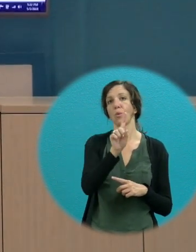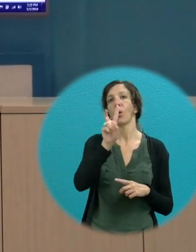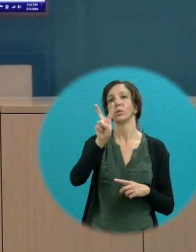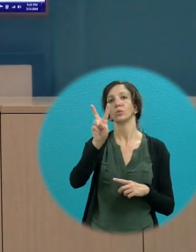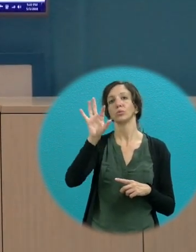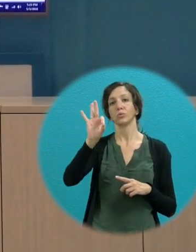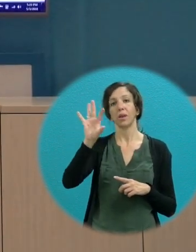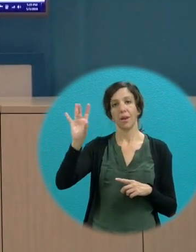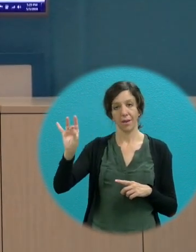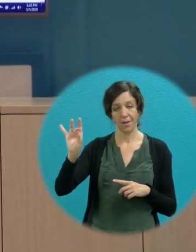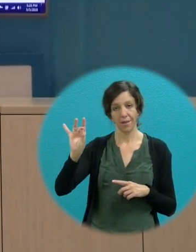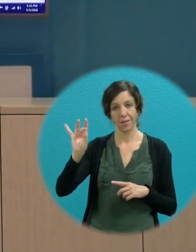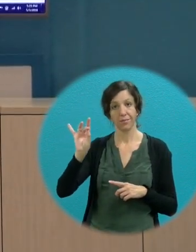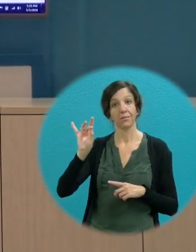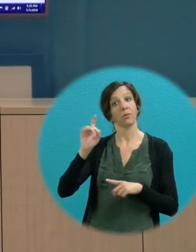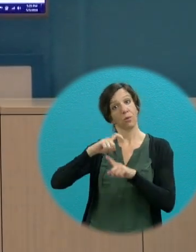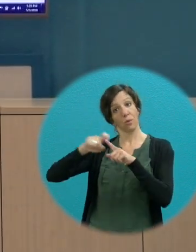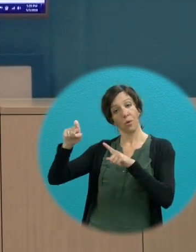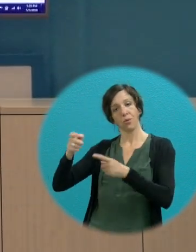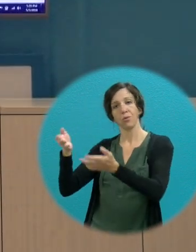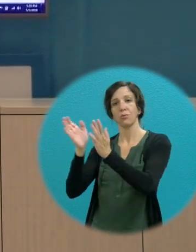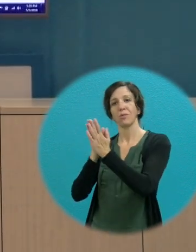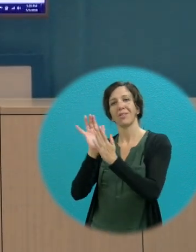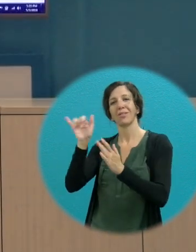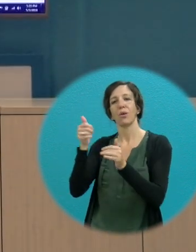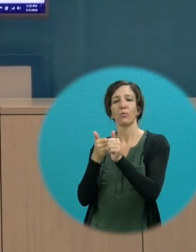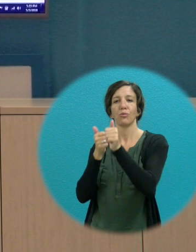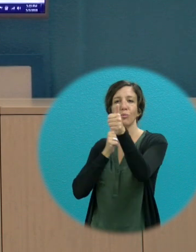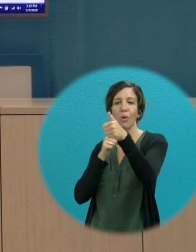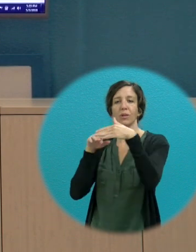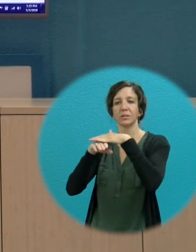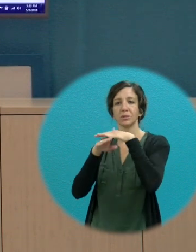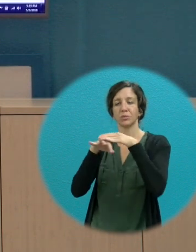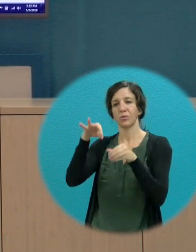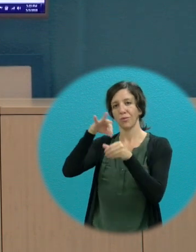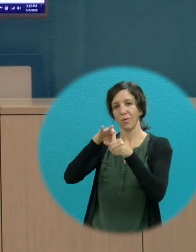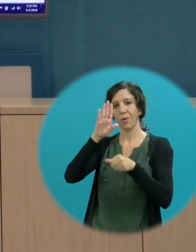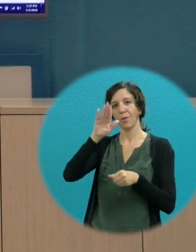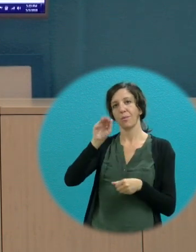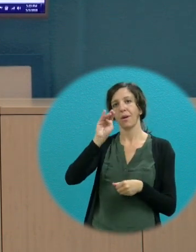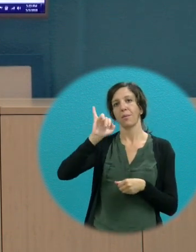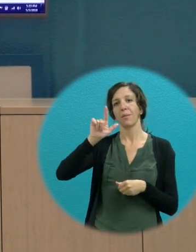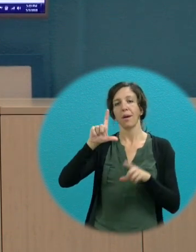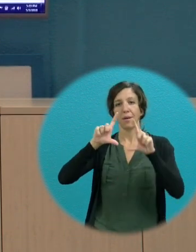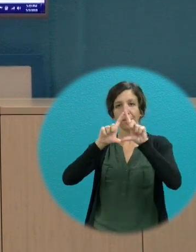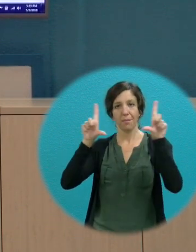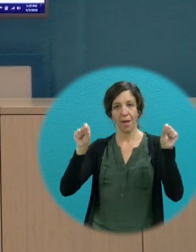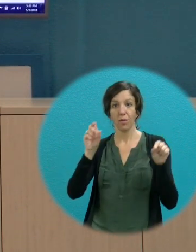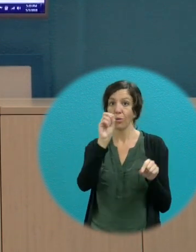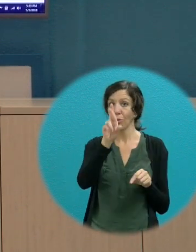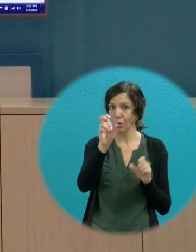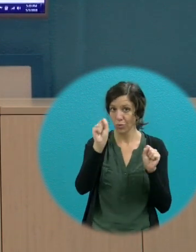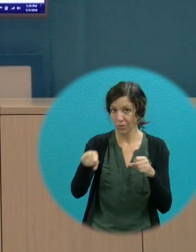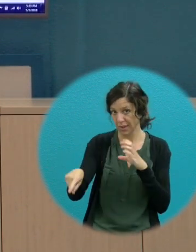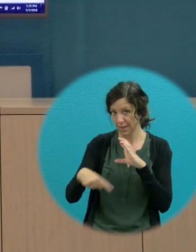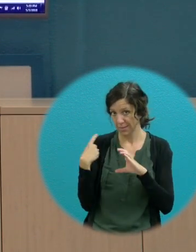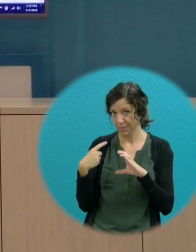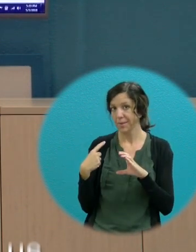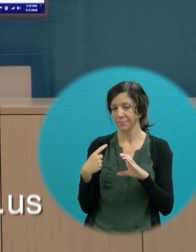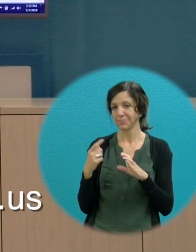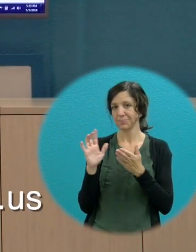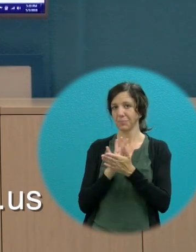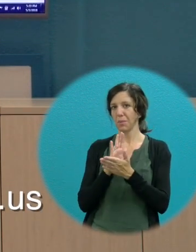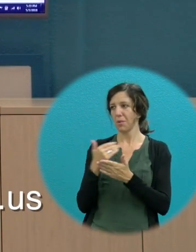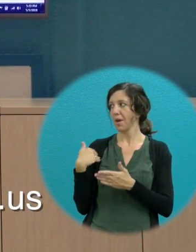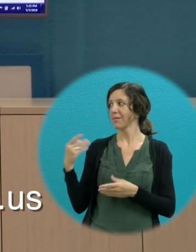530-265-1298 to request a remote accessible vote by mail ballot, or you can email us, and I have that on this paper